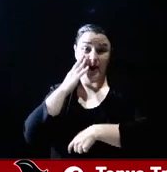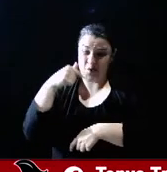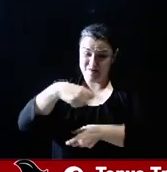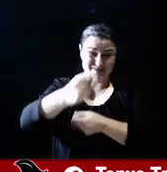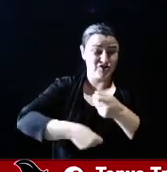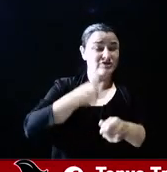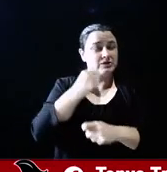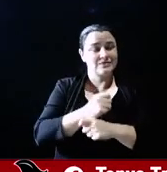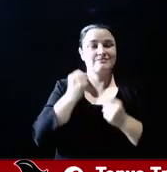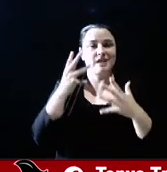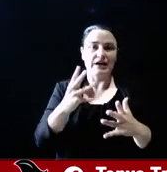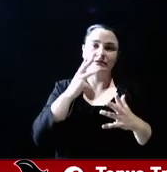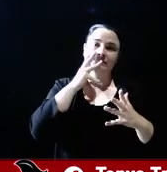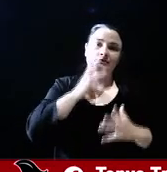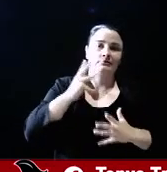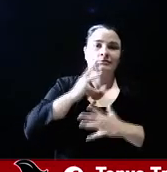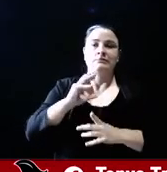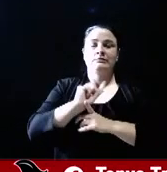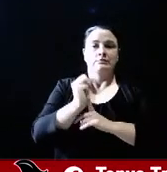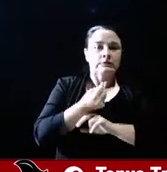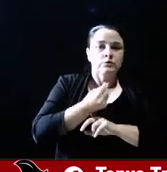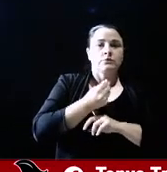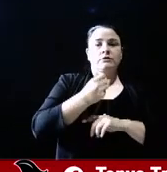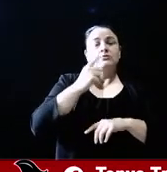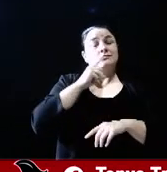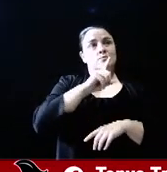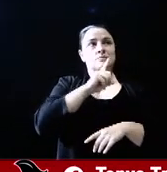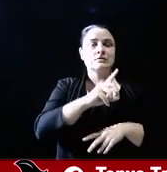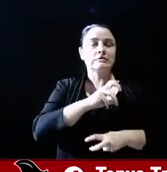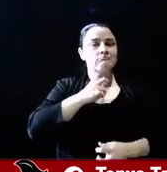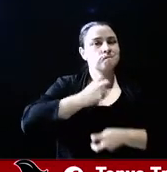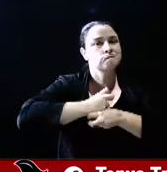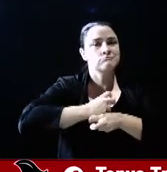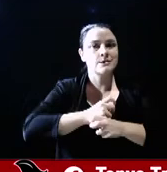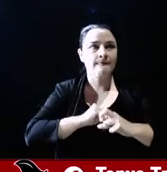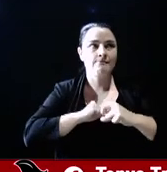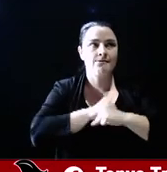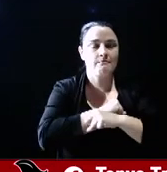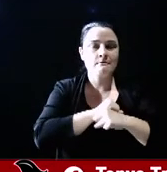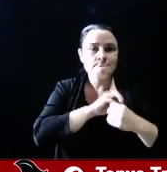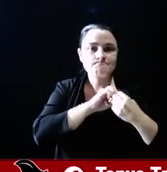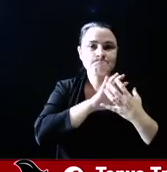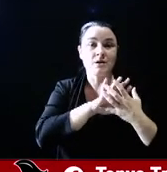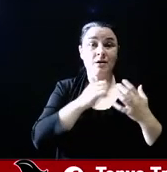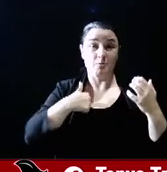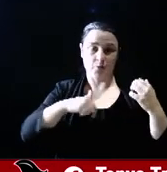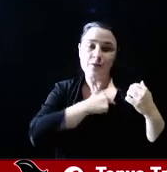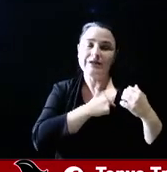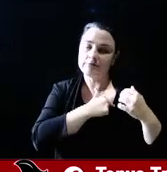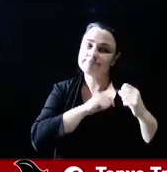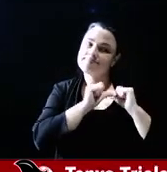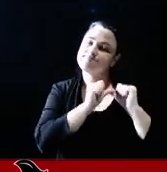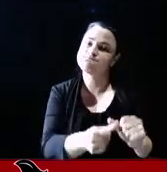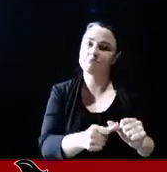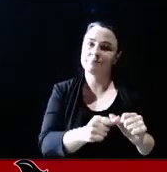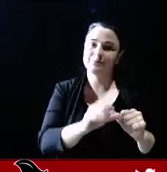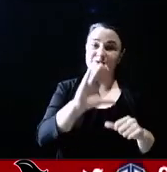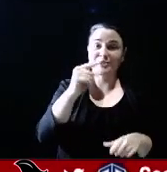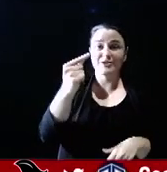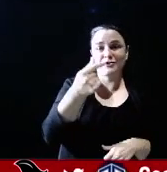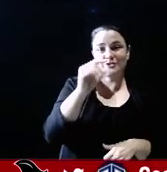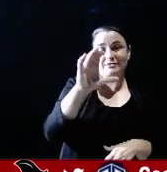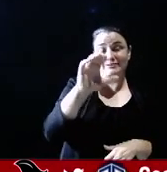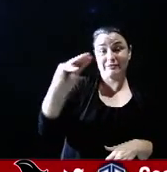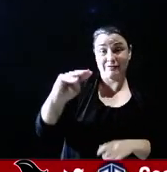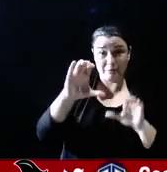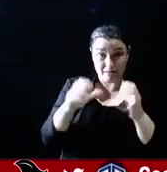with unfortunate circumstances and tough battles, but we have persevered. GCM class of 2021, I urge you to continue